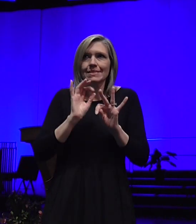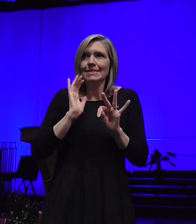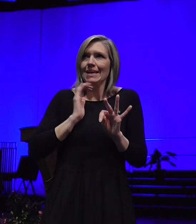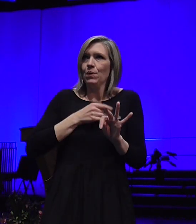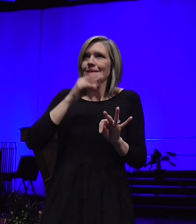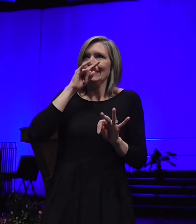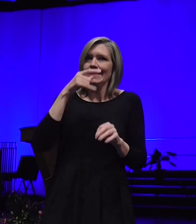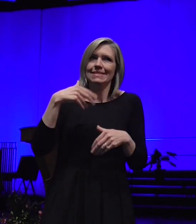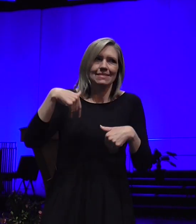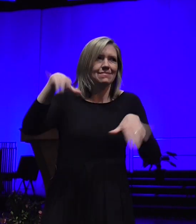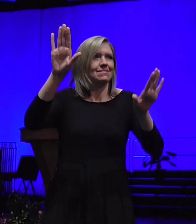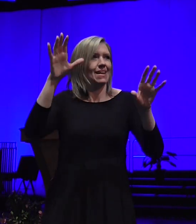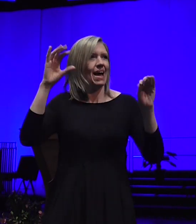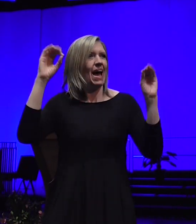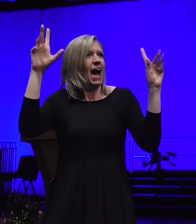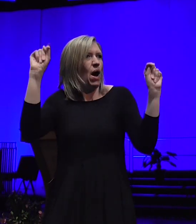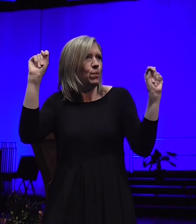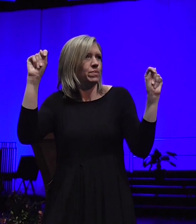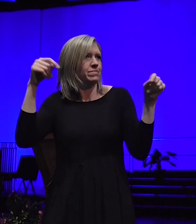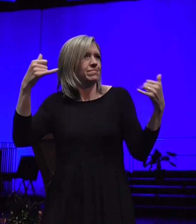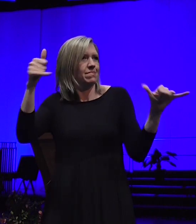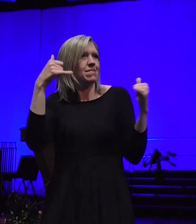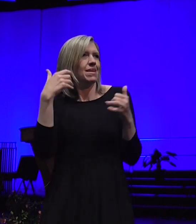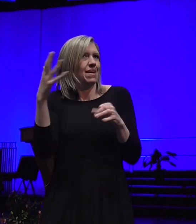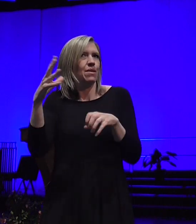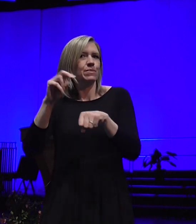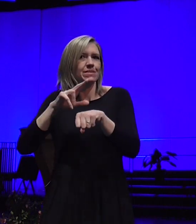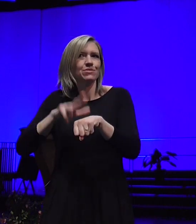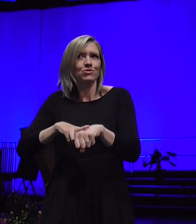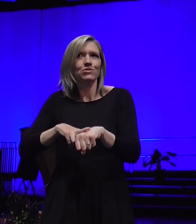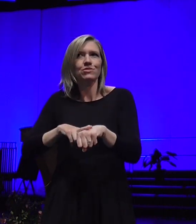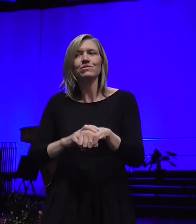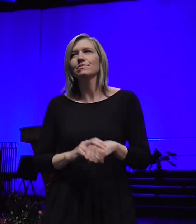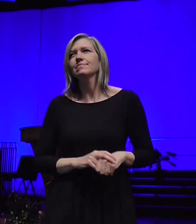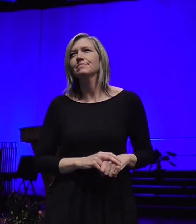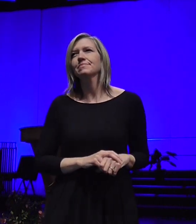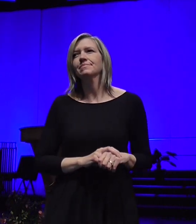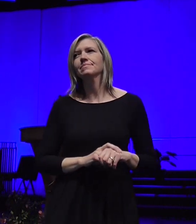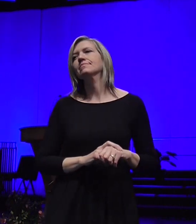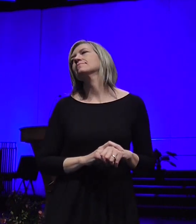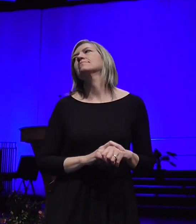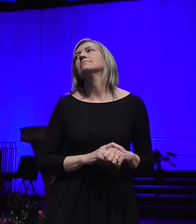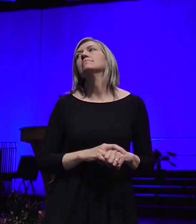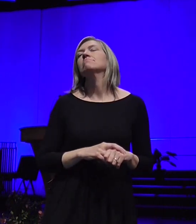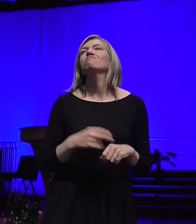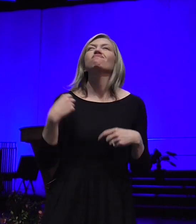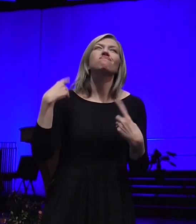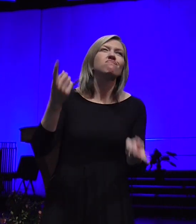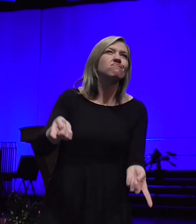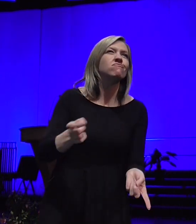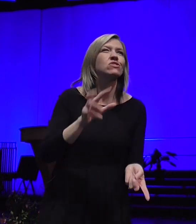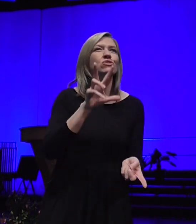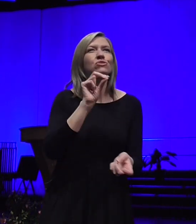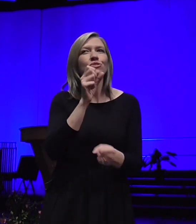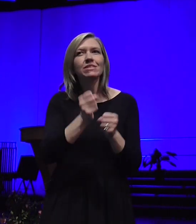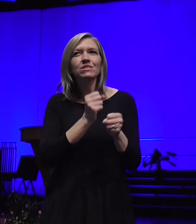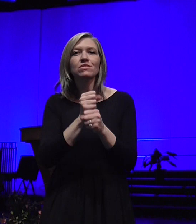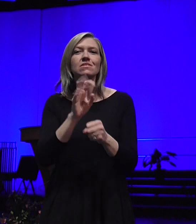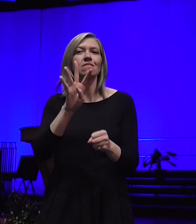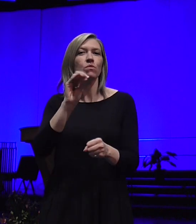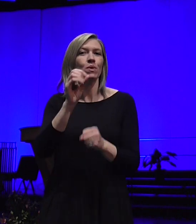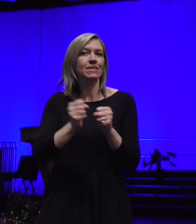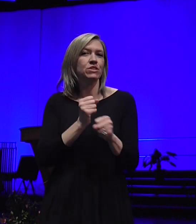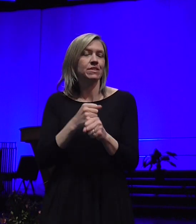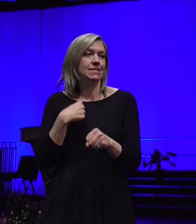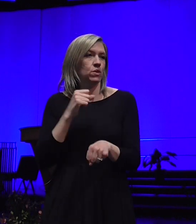out into nature. You know, I spent 30, 40 years working in the